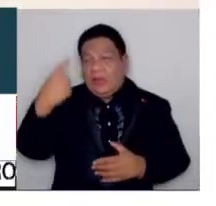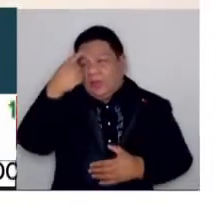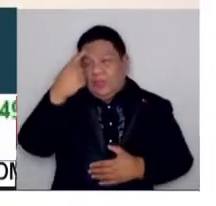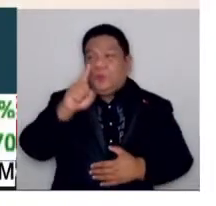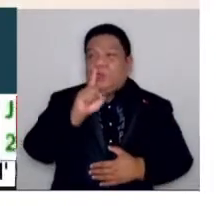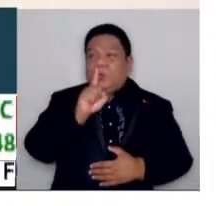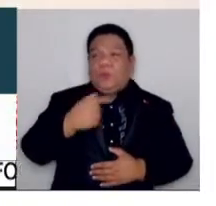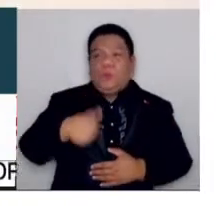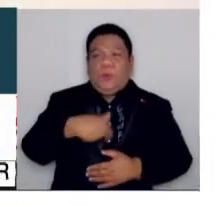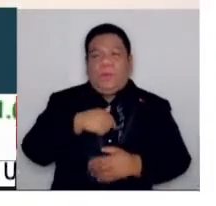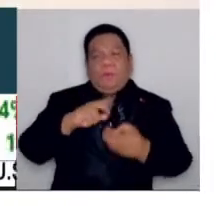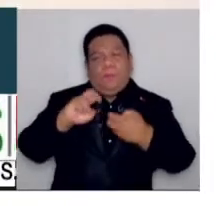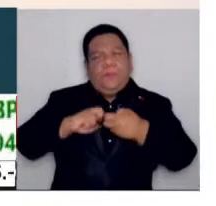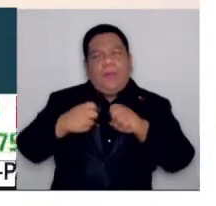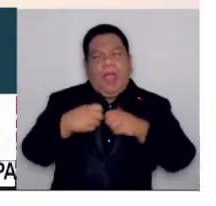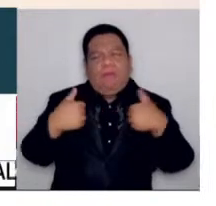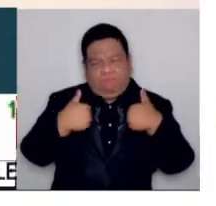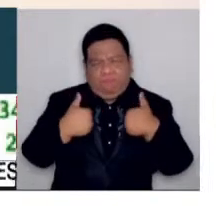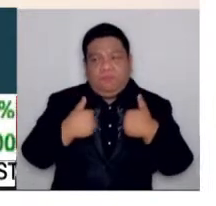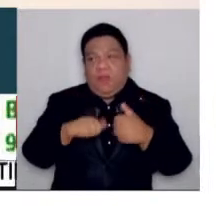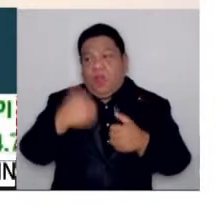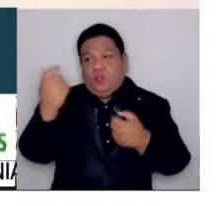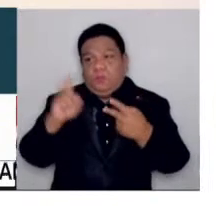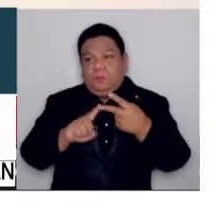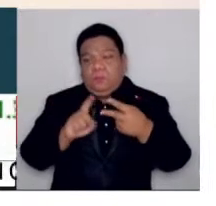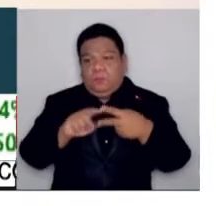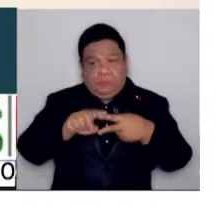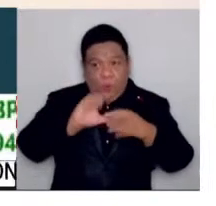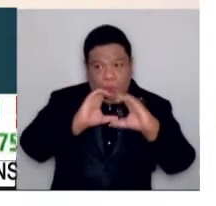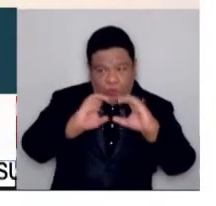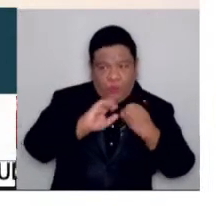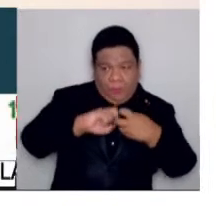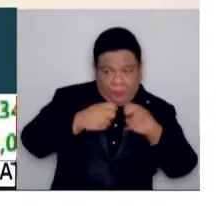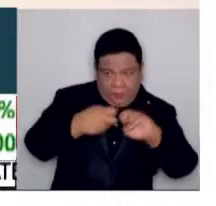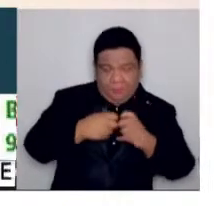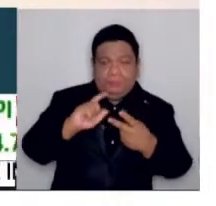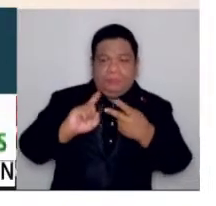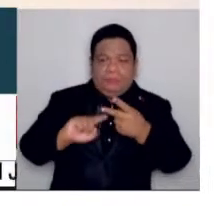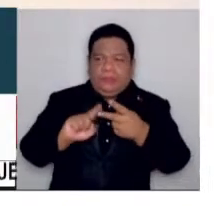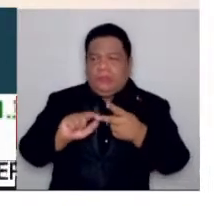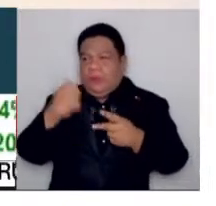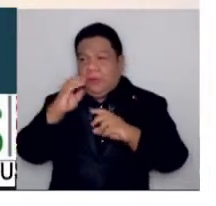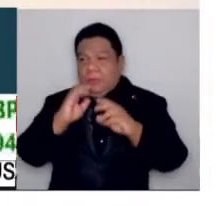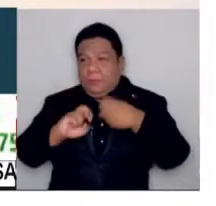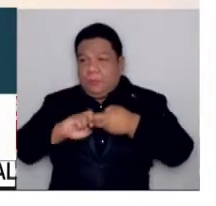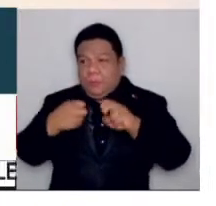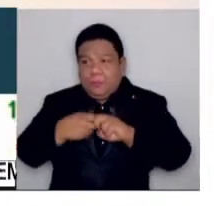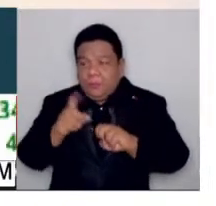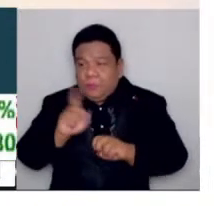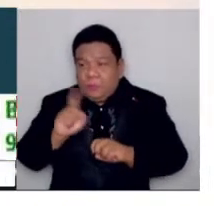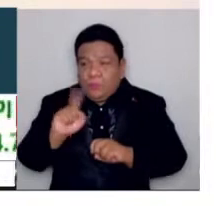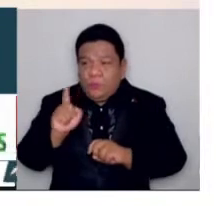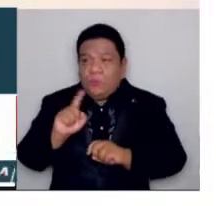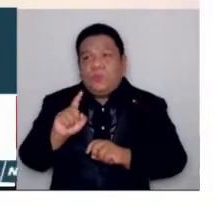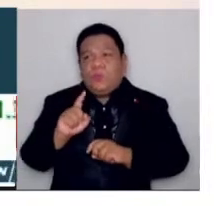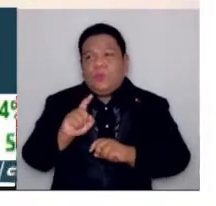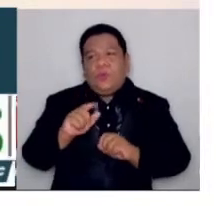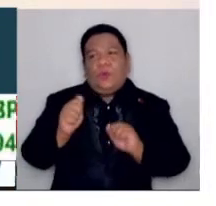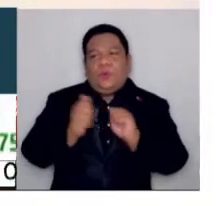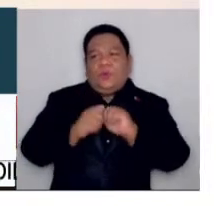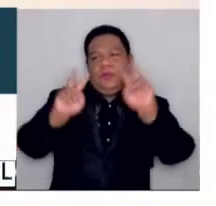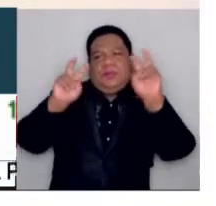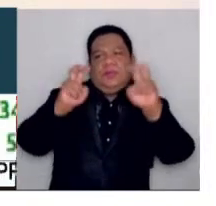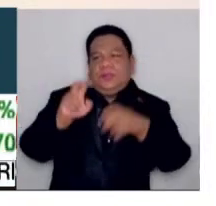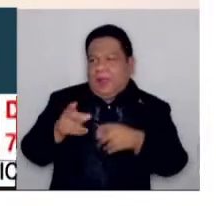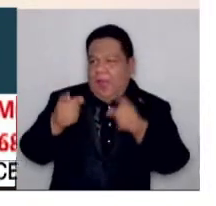tayo, Carmina. And then, of course, the other problem is the problem that was created by the